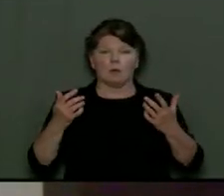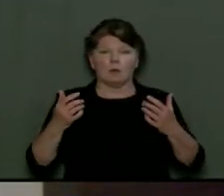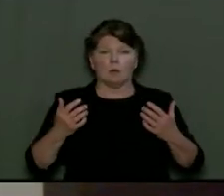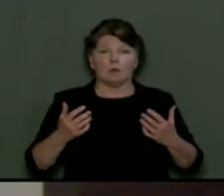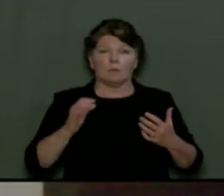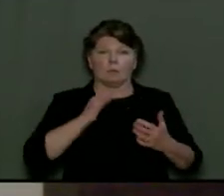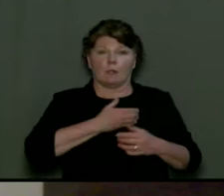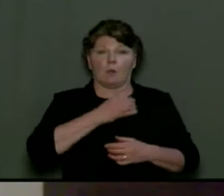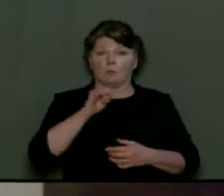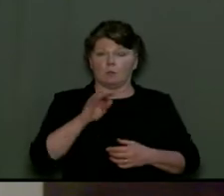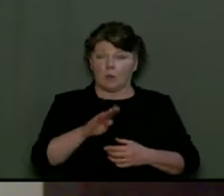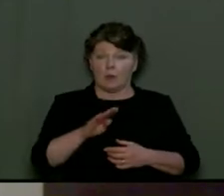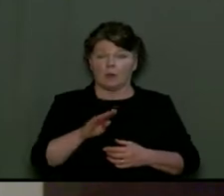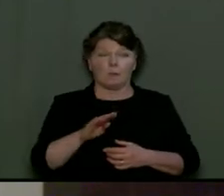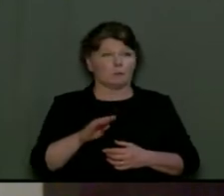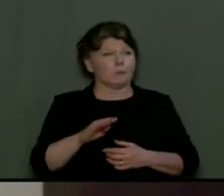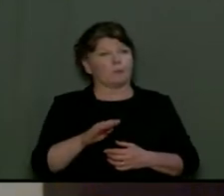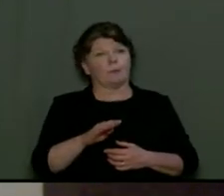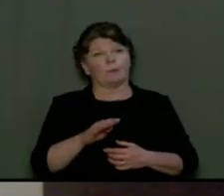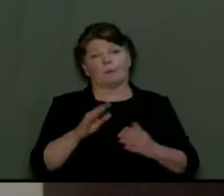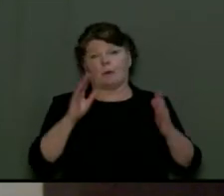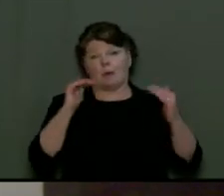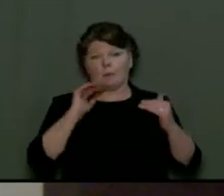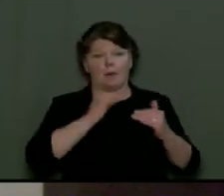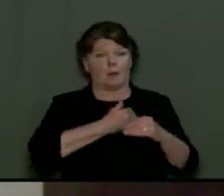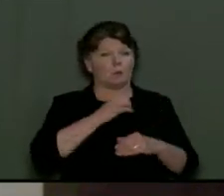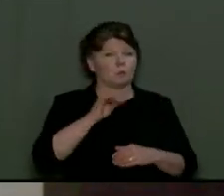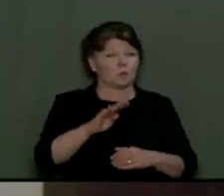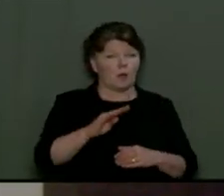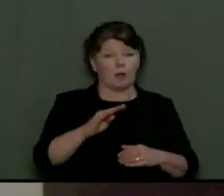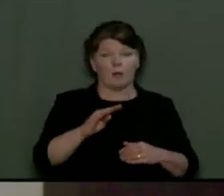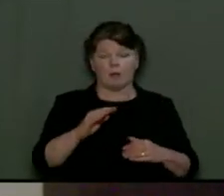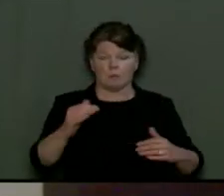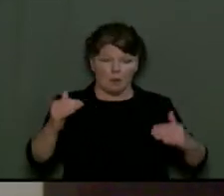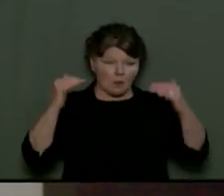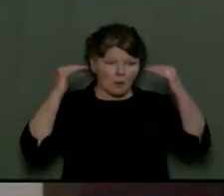And our jobs, the expectations of our jobs,